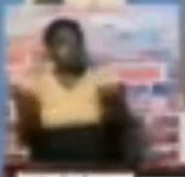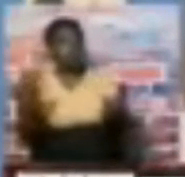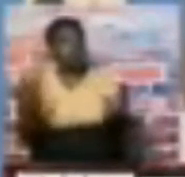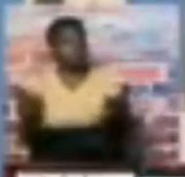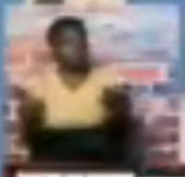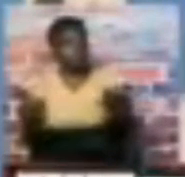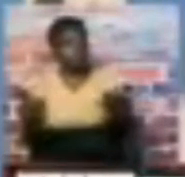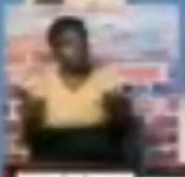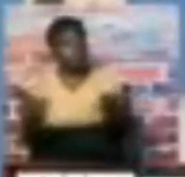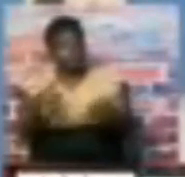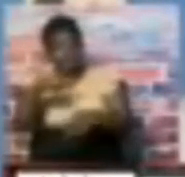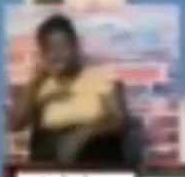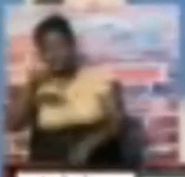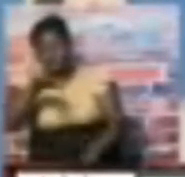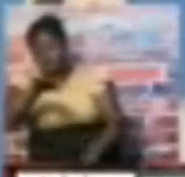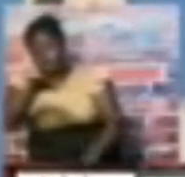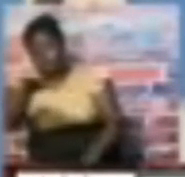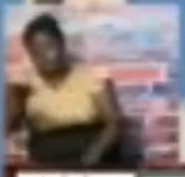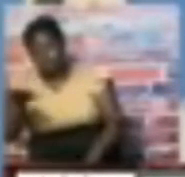to other areas.